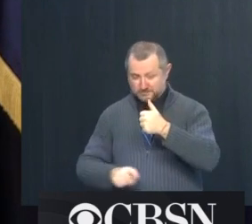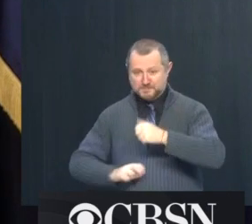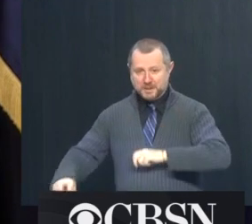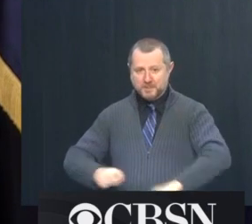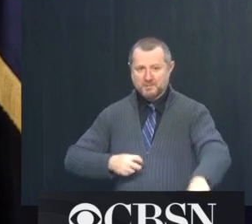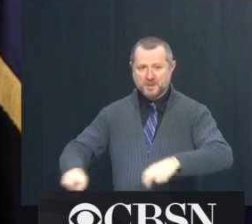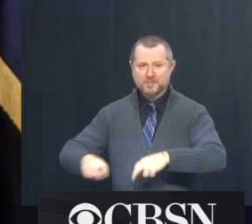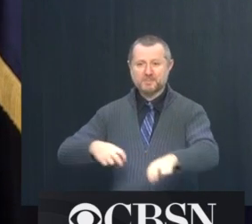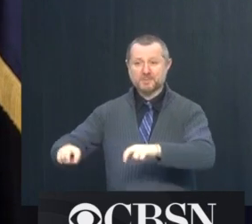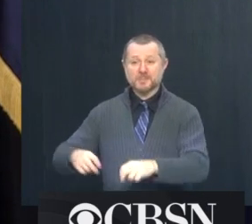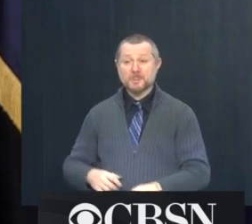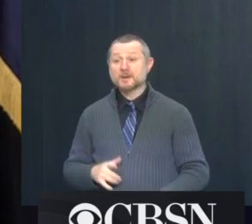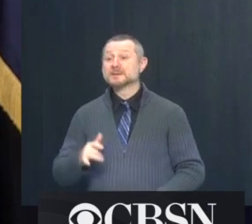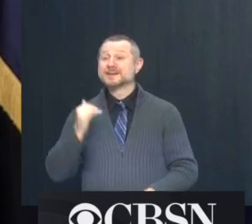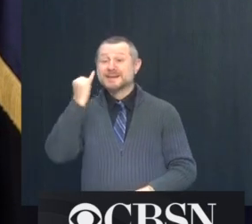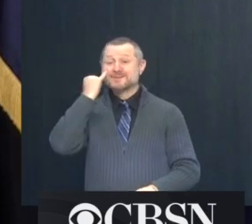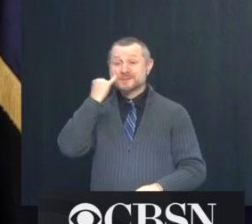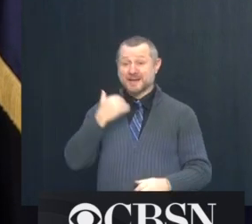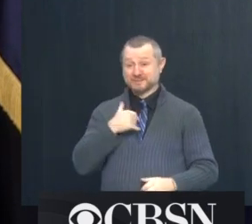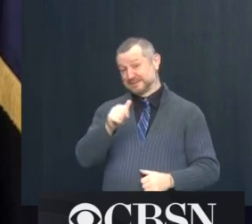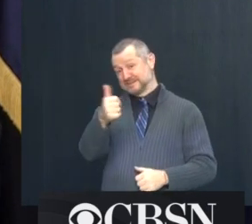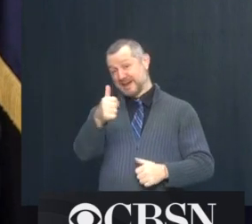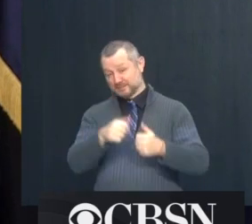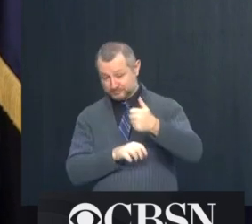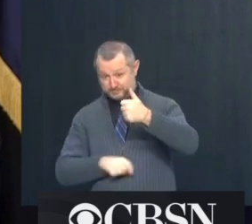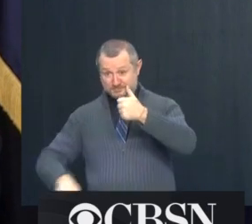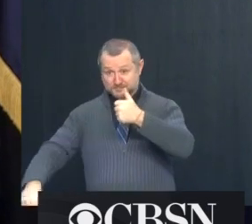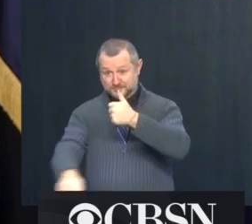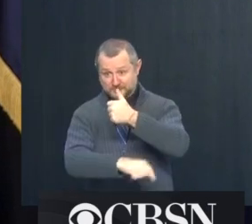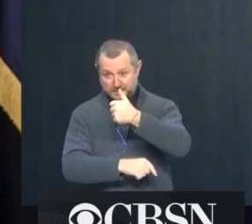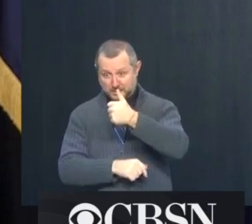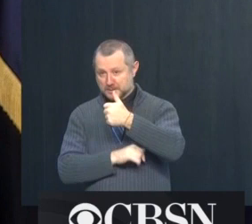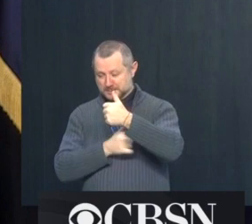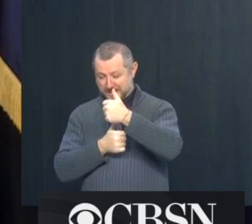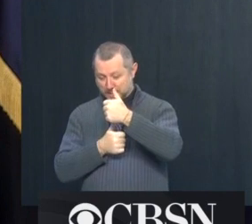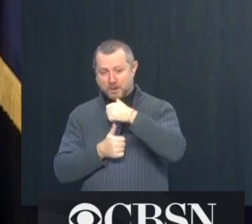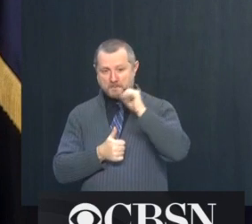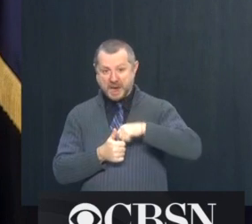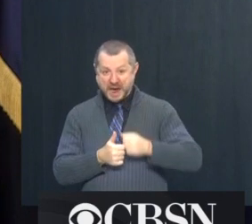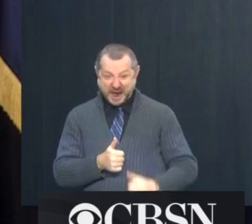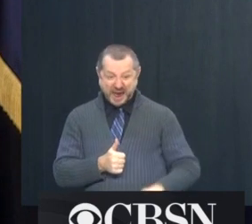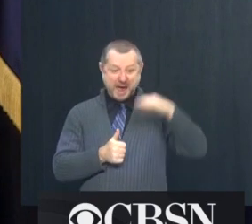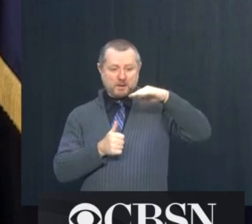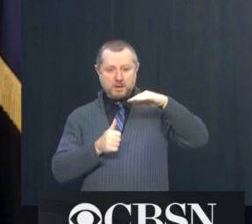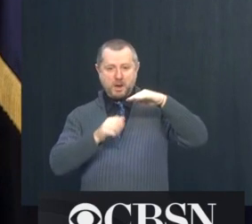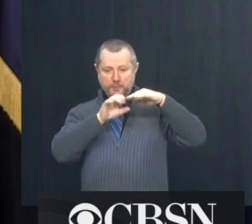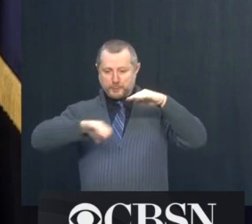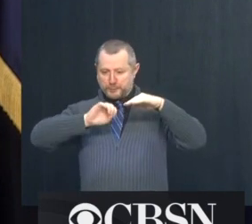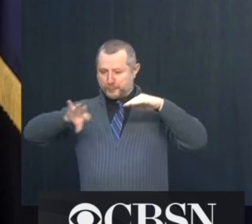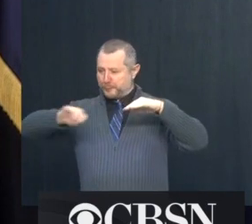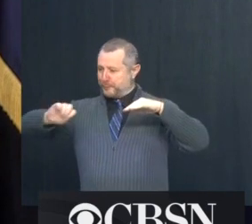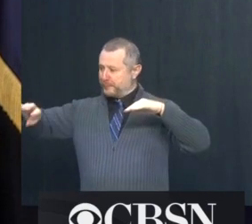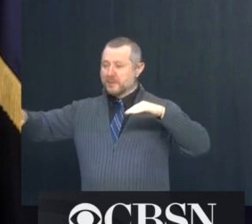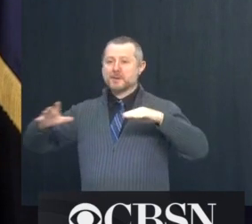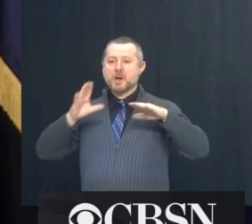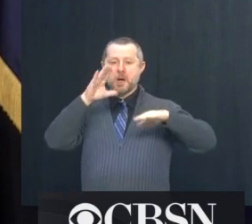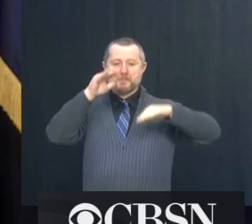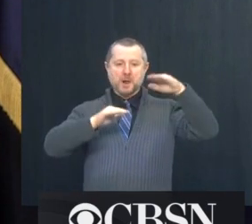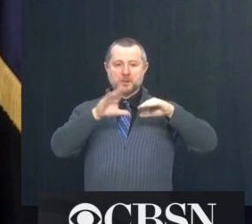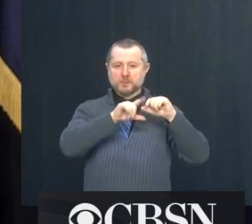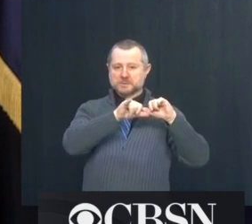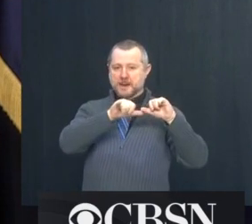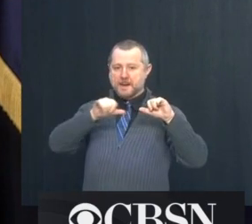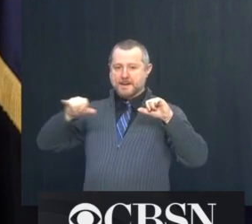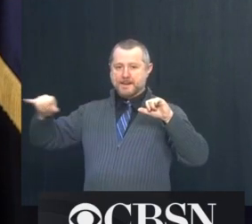be at the same capacity. You know what hospital has the highest rate of COVID patients? Because you